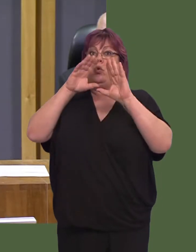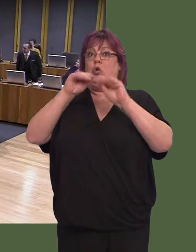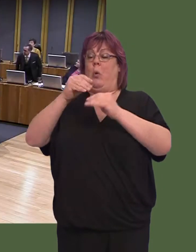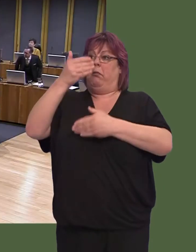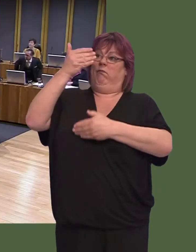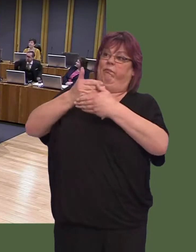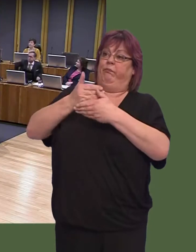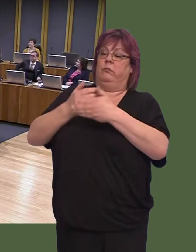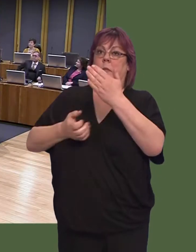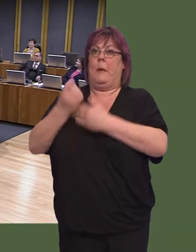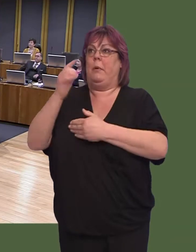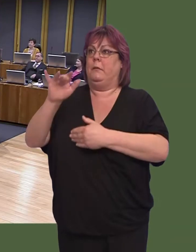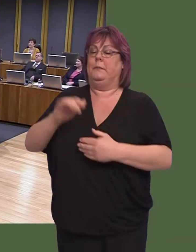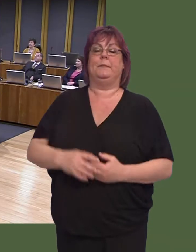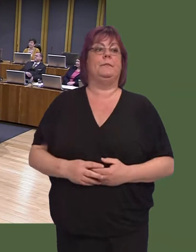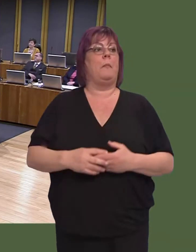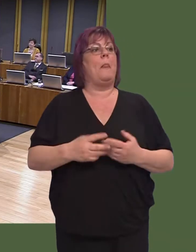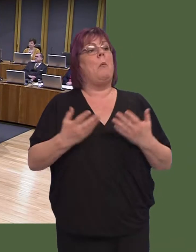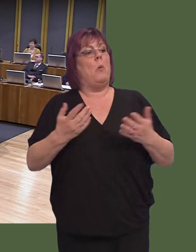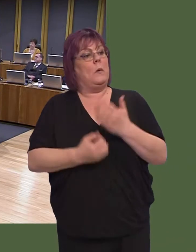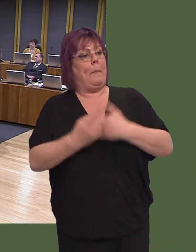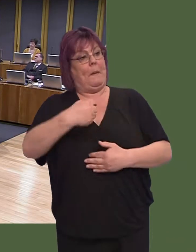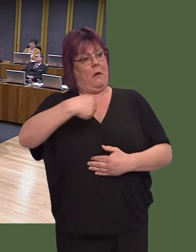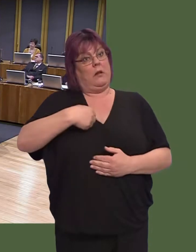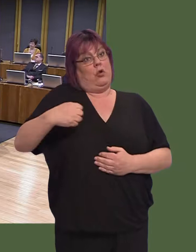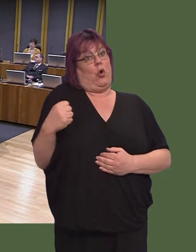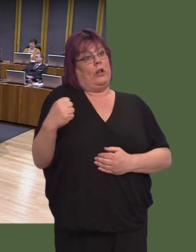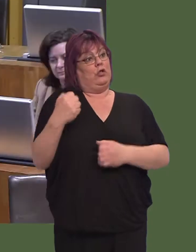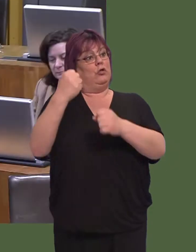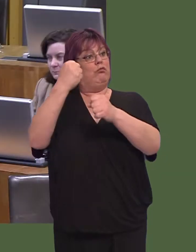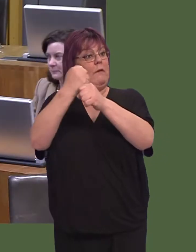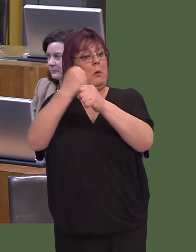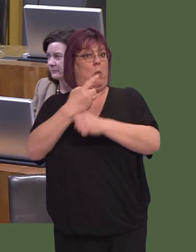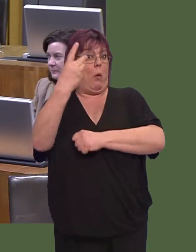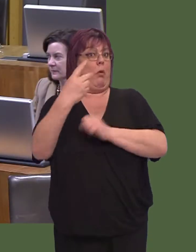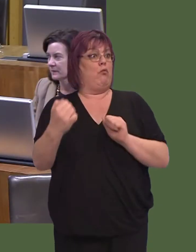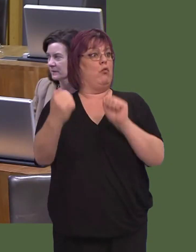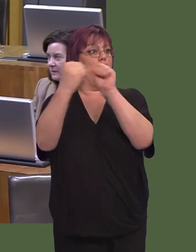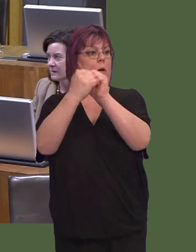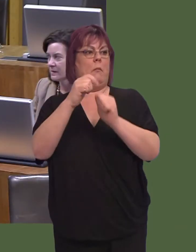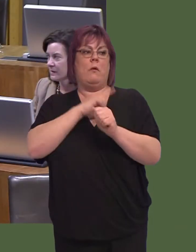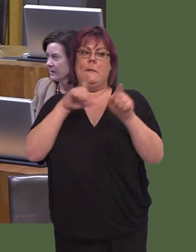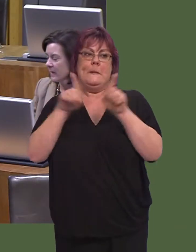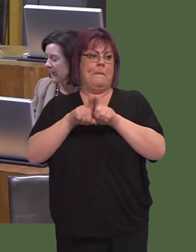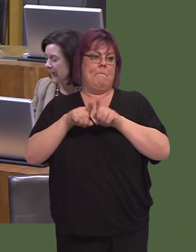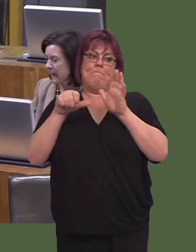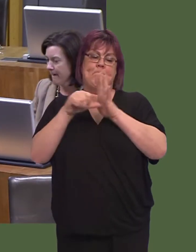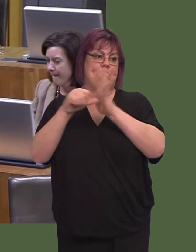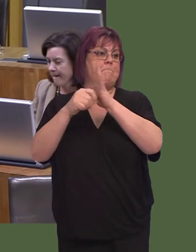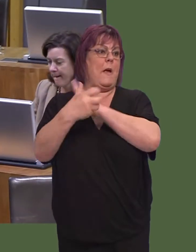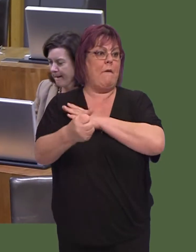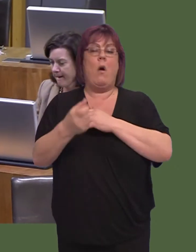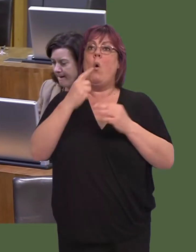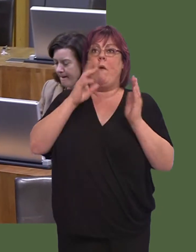available to Wales? Well, as it happens, the Scottish Government and ourselves are as one on this, because the challenge we face is exactly the same.